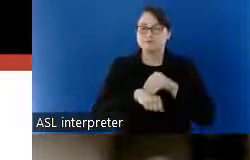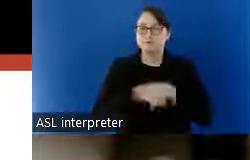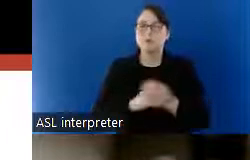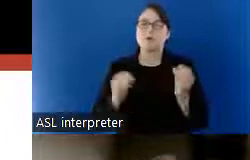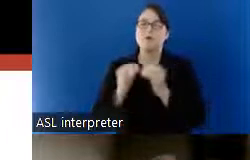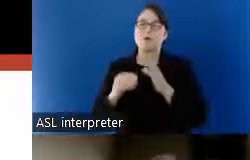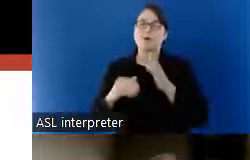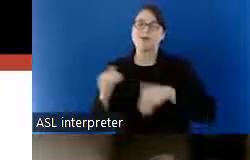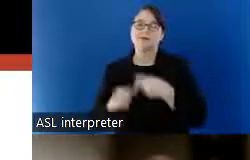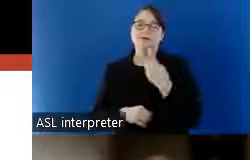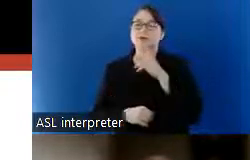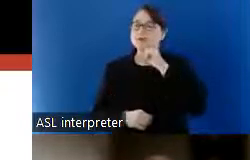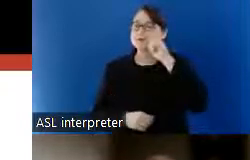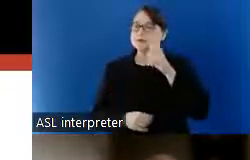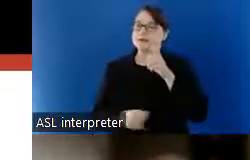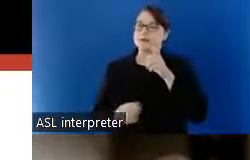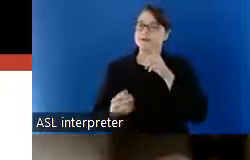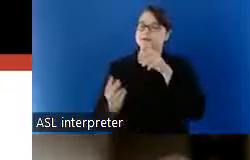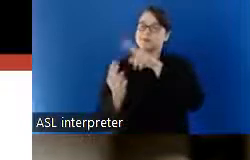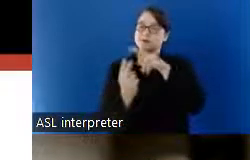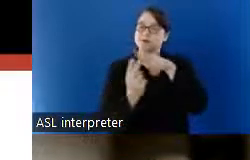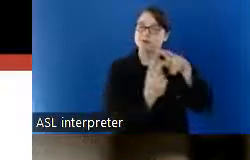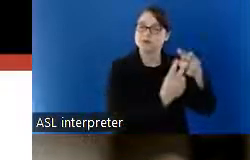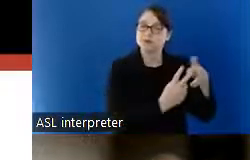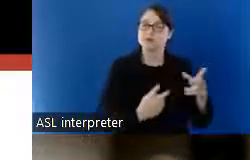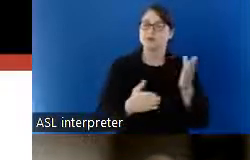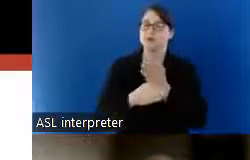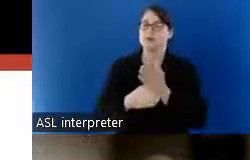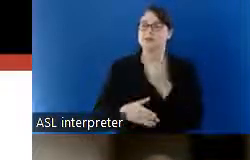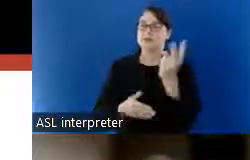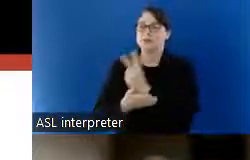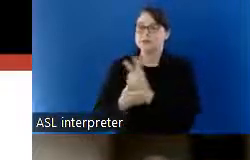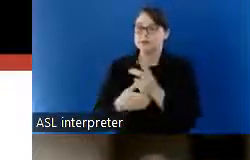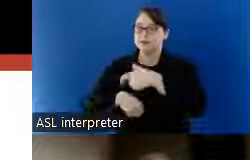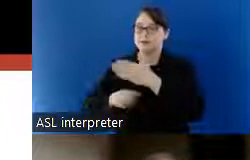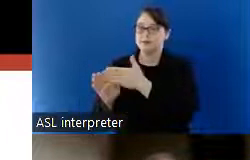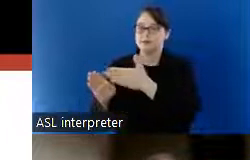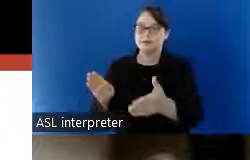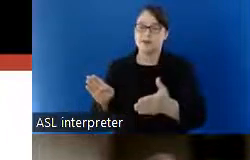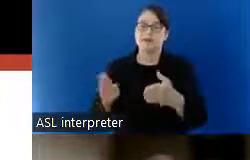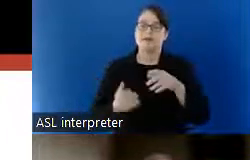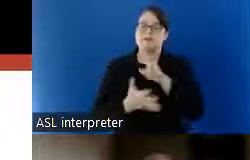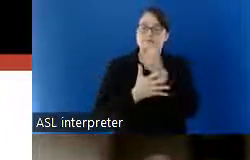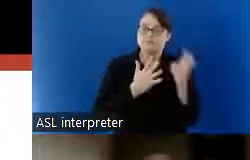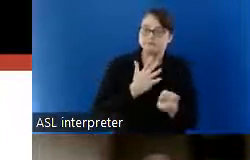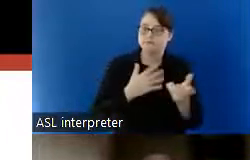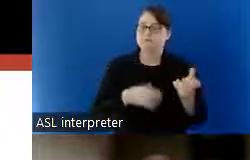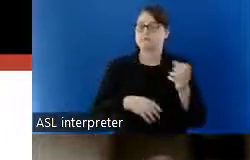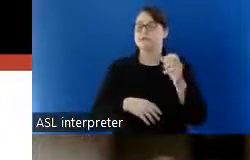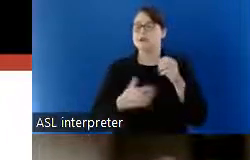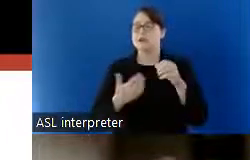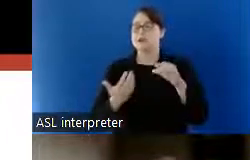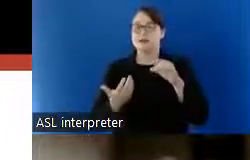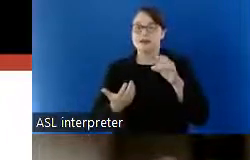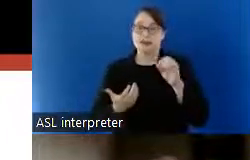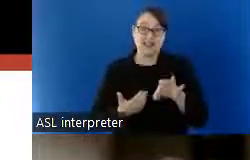in a 2-week period. If you go to sex venues to have sex, if you have multiple partners, especially if those partners are anonymous, or if